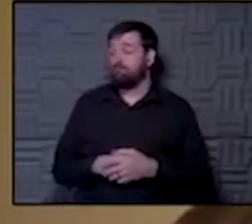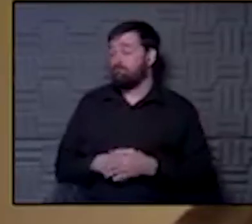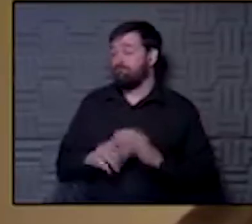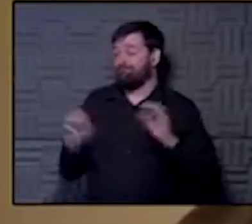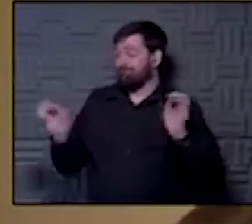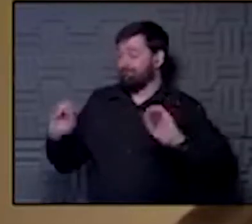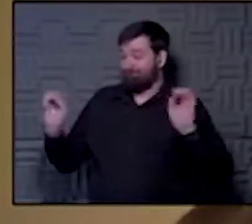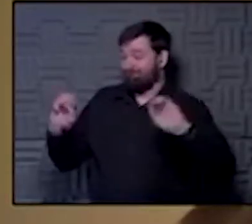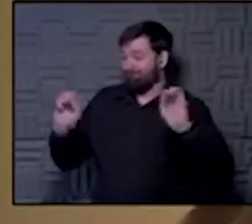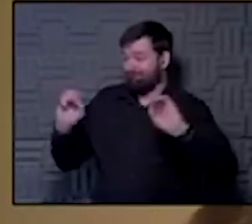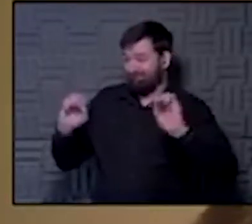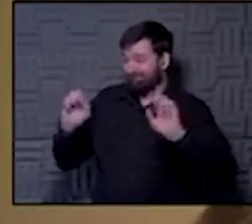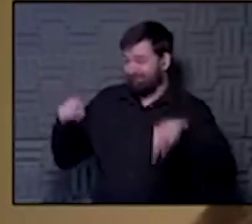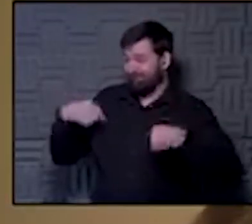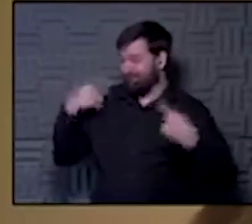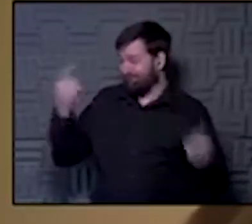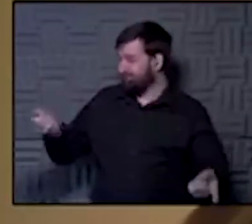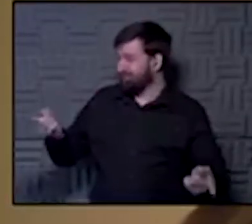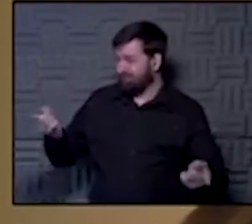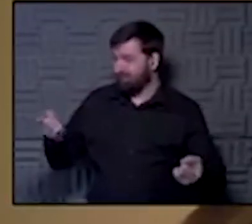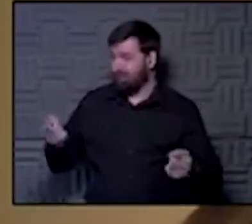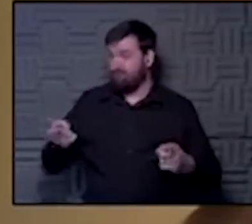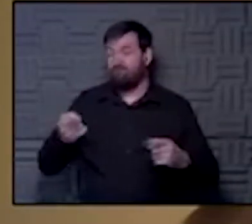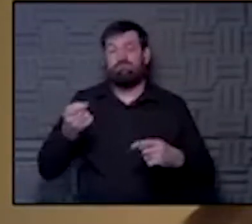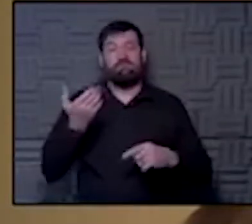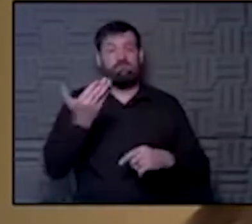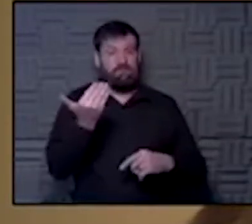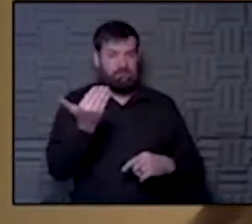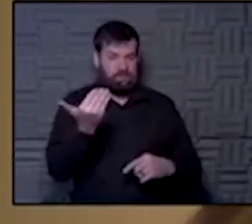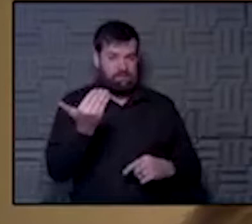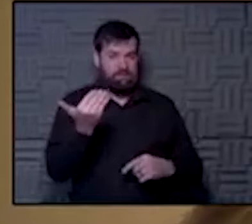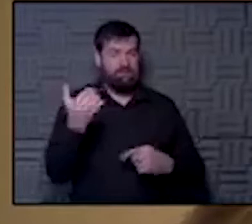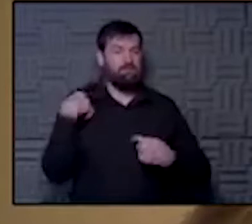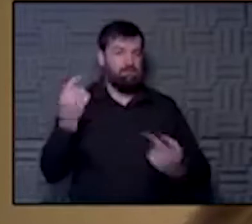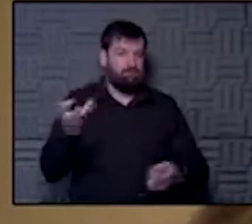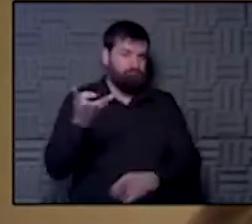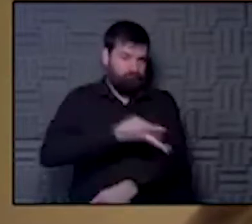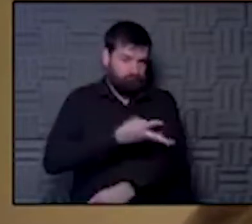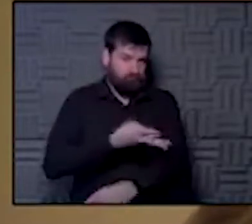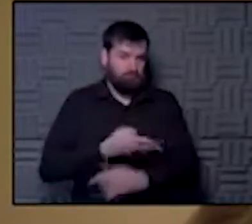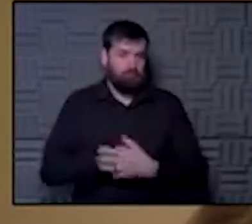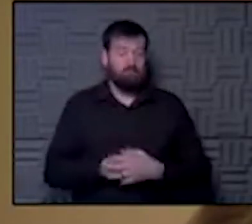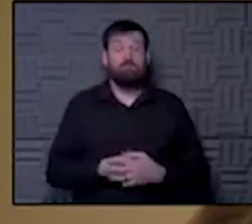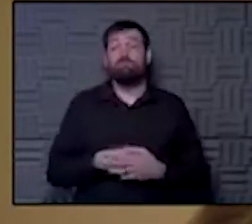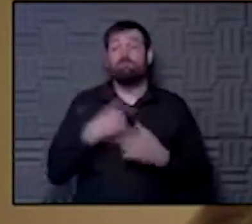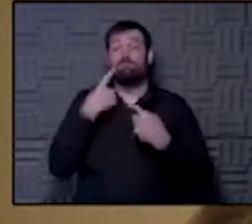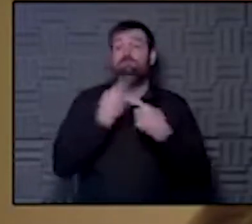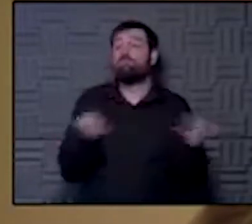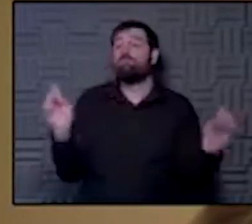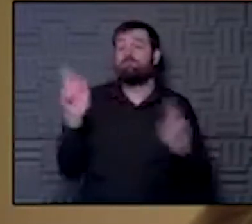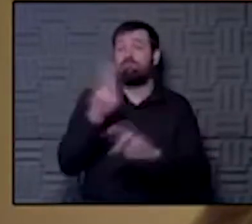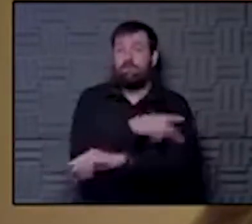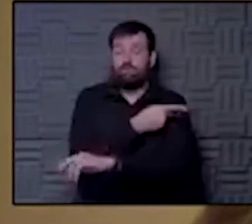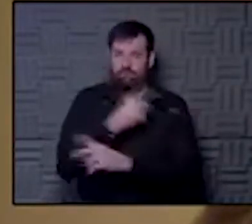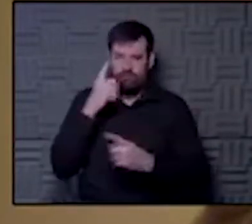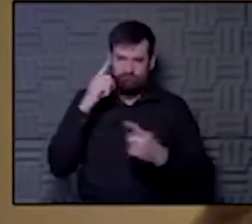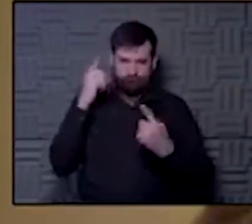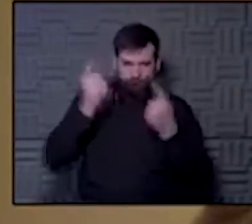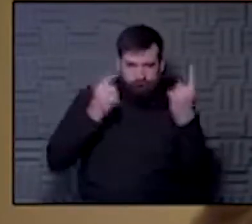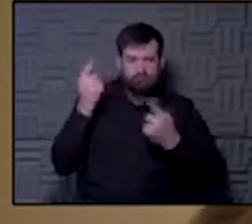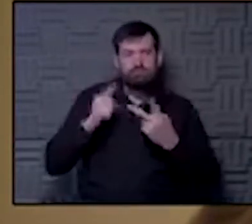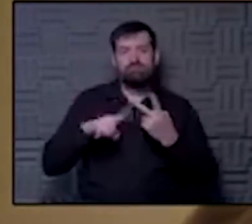any reactions yet in the now 15 that we've infused. So what we tell the patients to reward for would be sort of